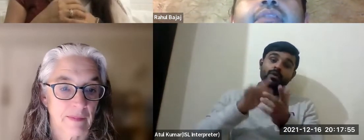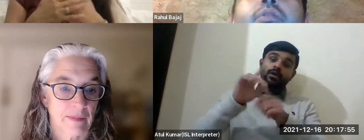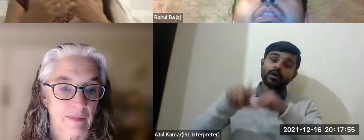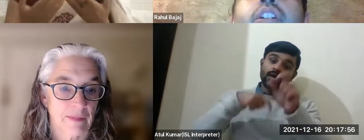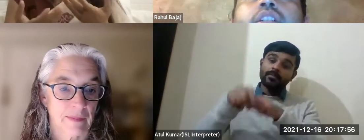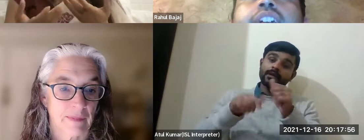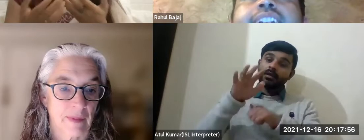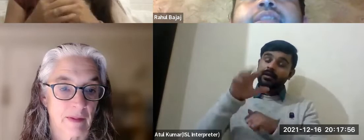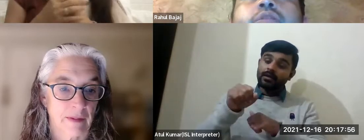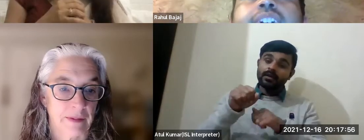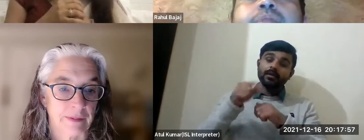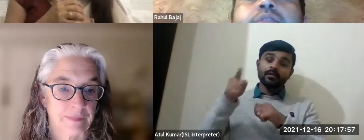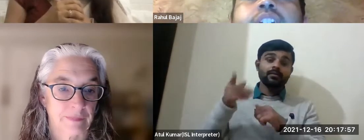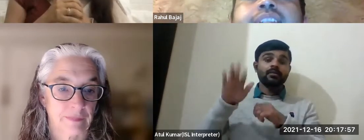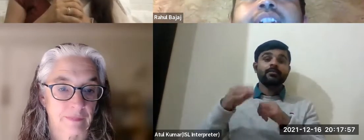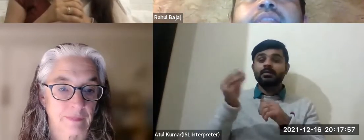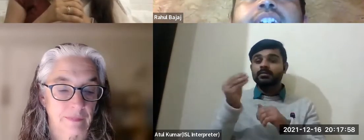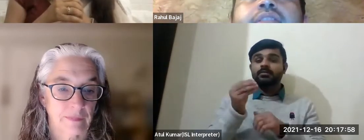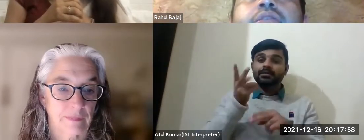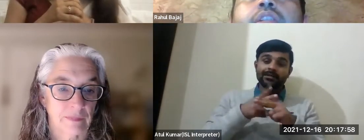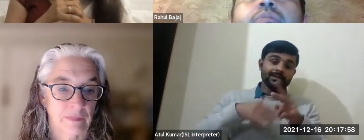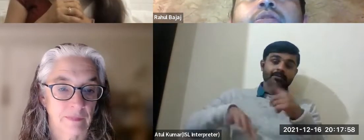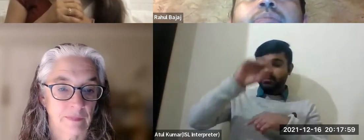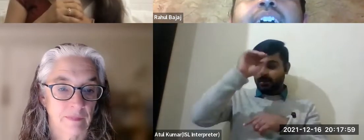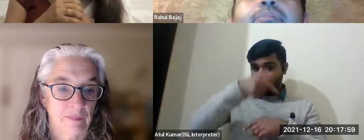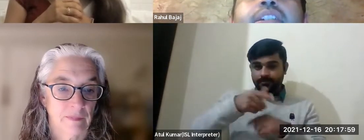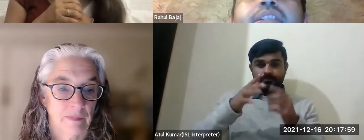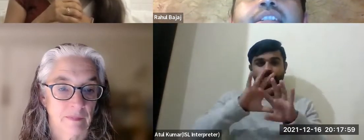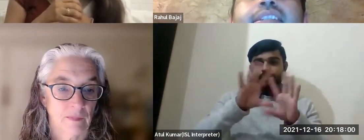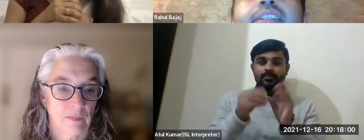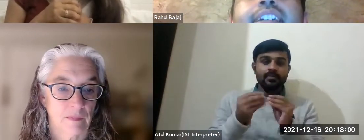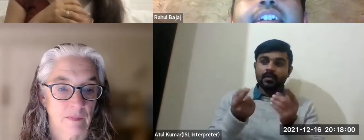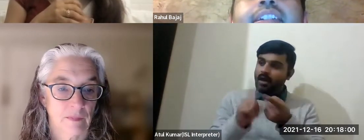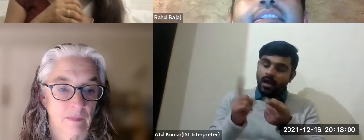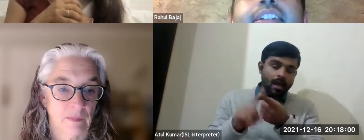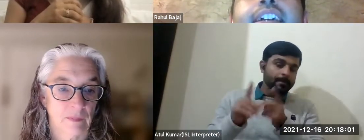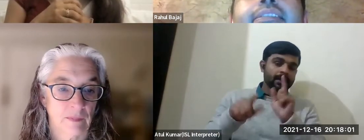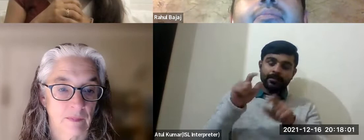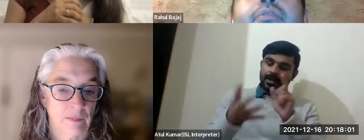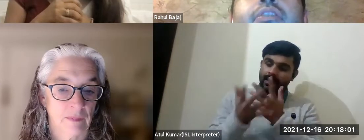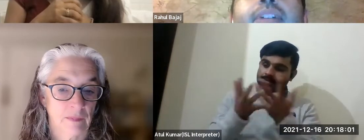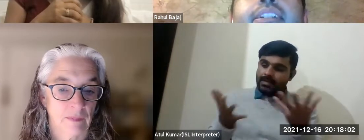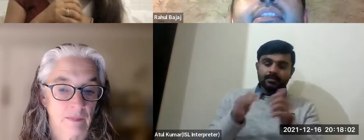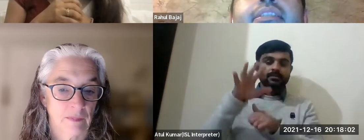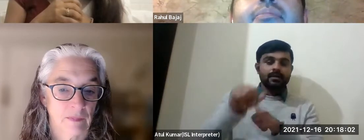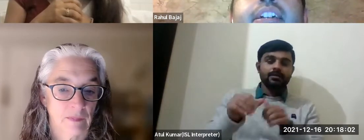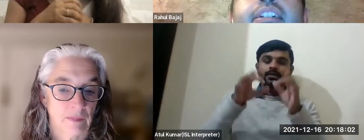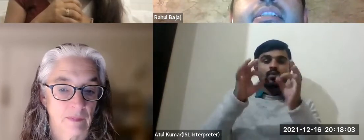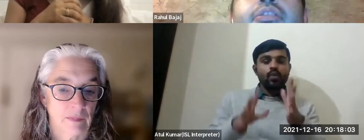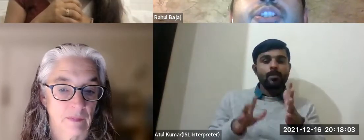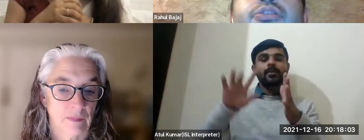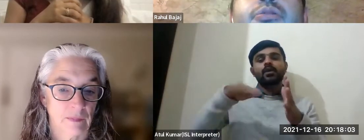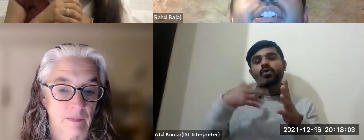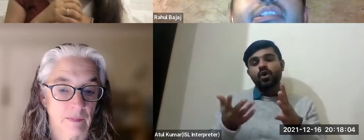accessible, therefore it sort of percolates into India. So it's almost by happenstance that we get things in an accessible format rather than